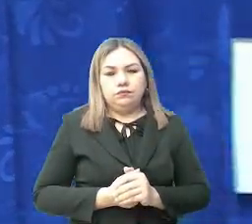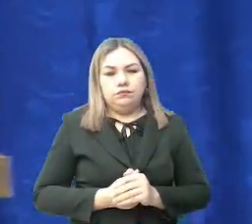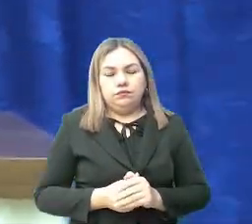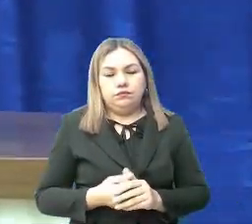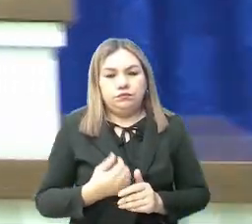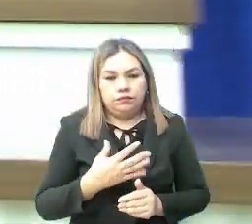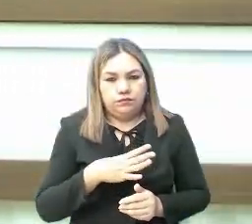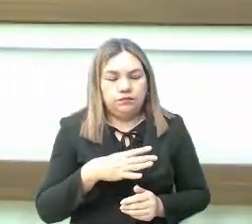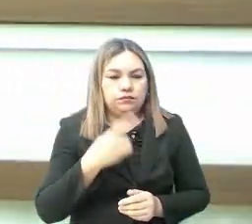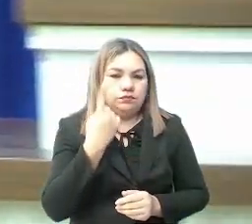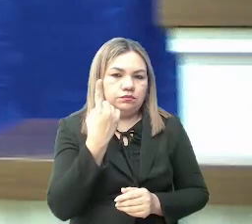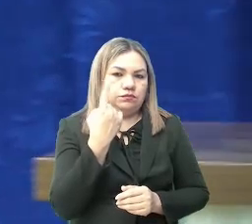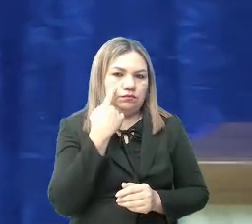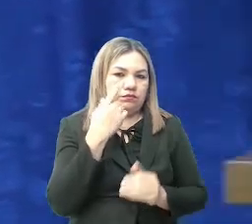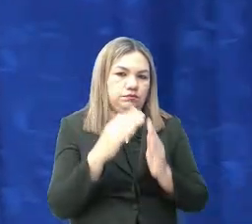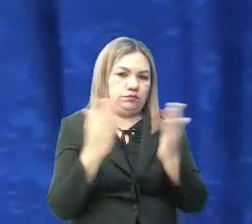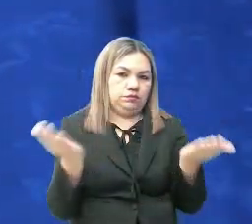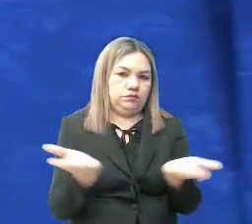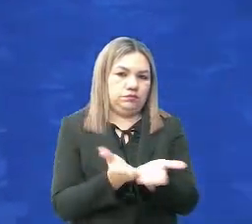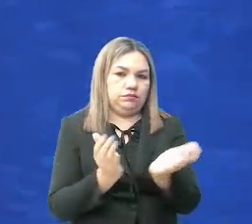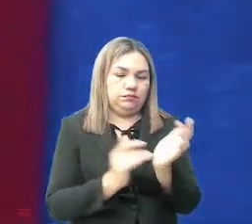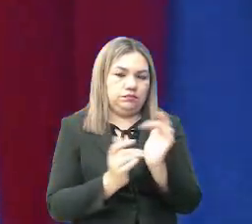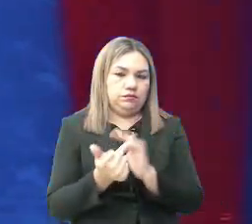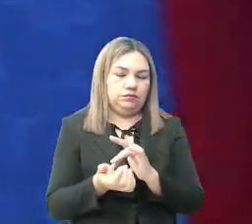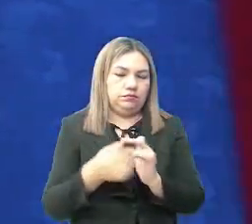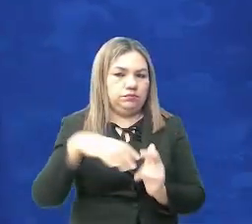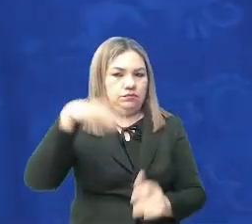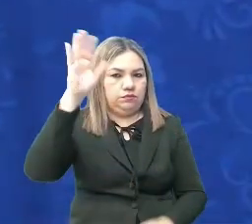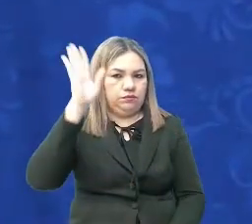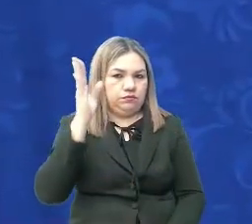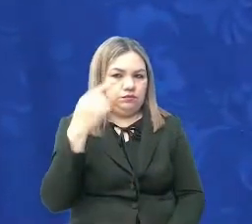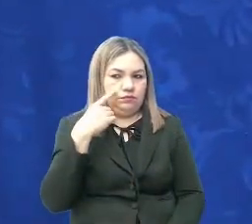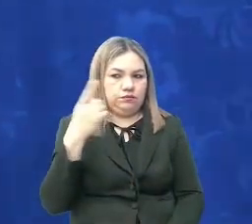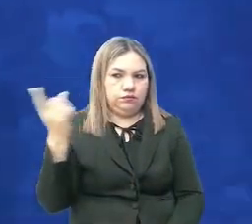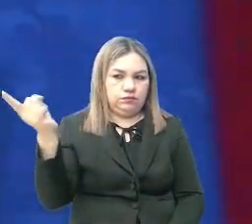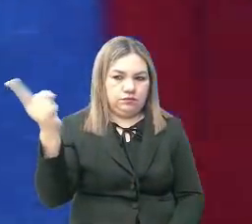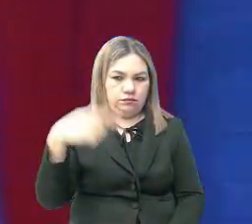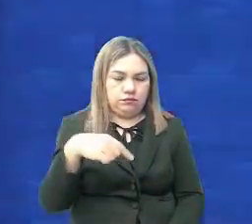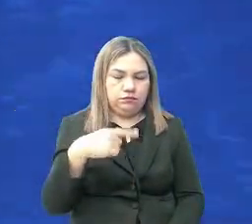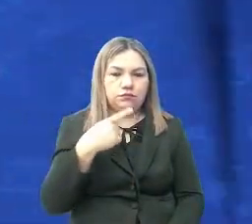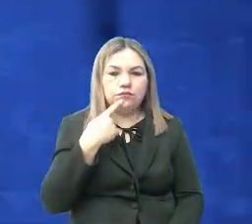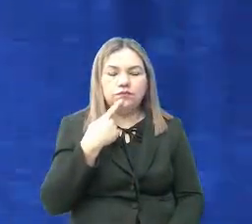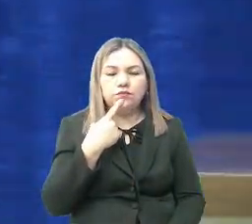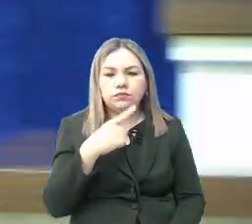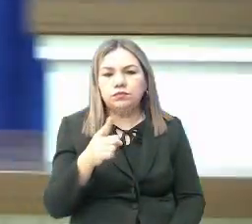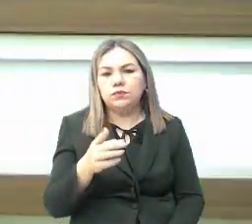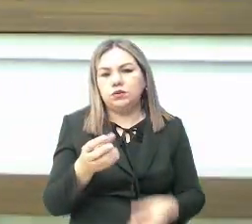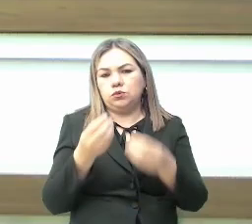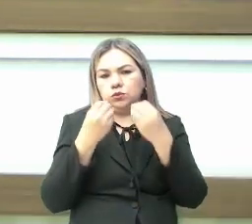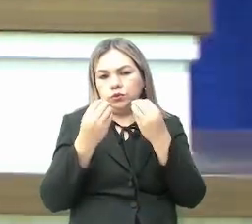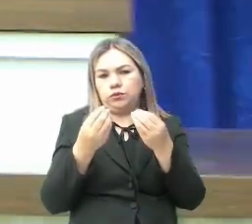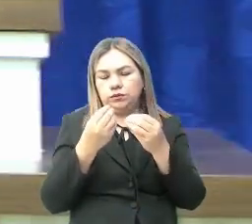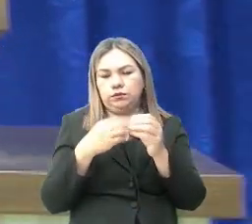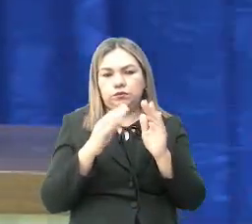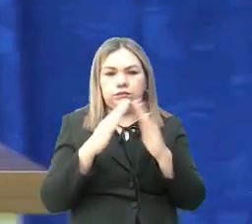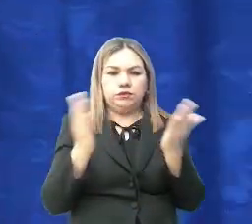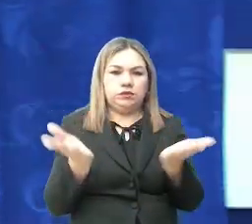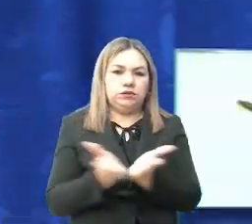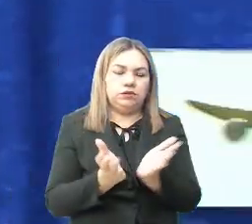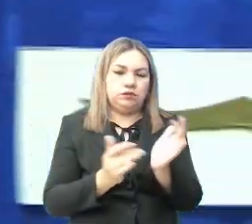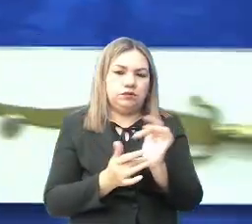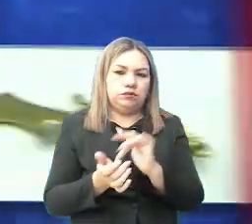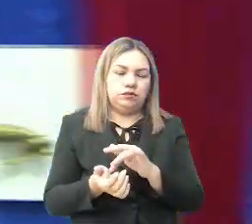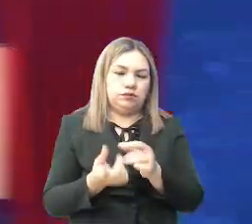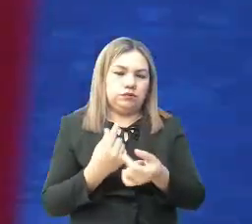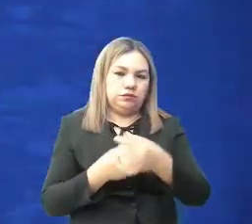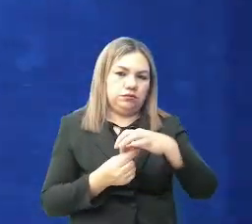this Ahab said, I have a word of God for you. And when he entered, what was the word he said? The spirit